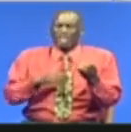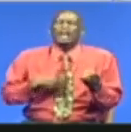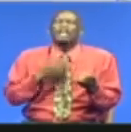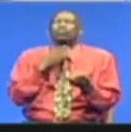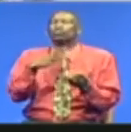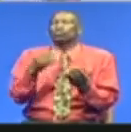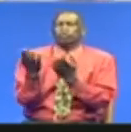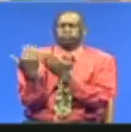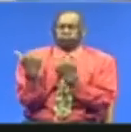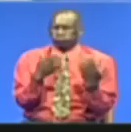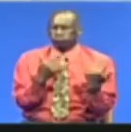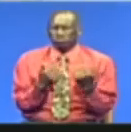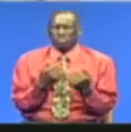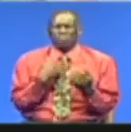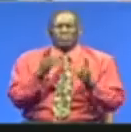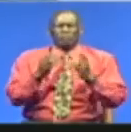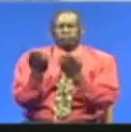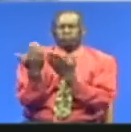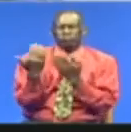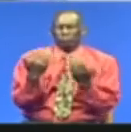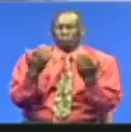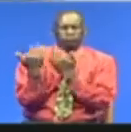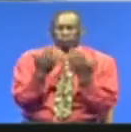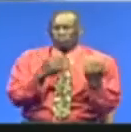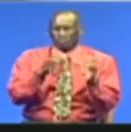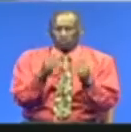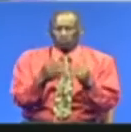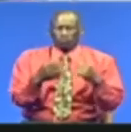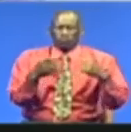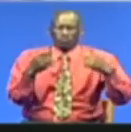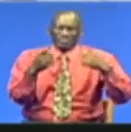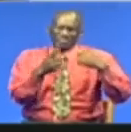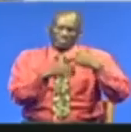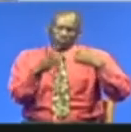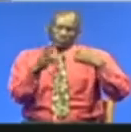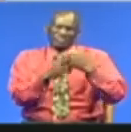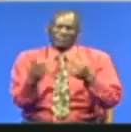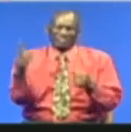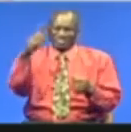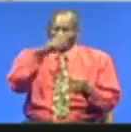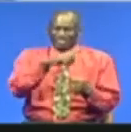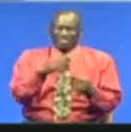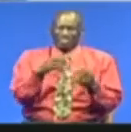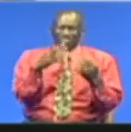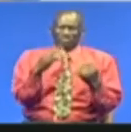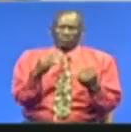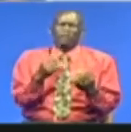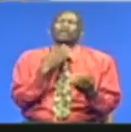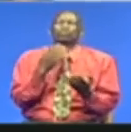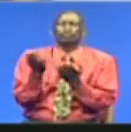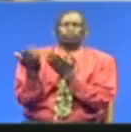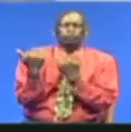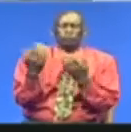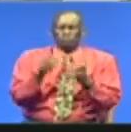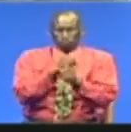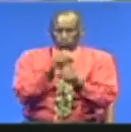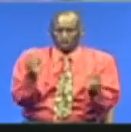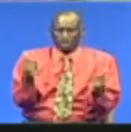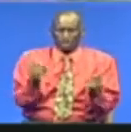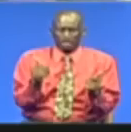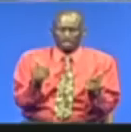not showered for the last 6 days, maybe seven. So I need to take a good shower, hug